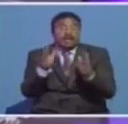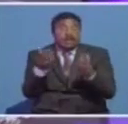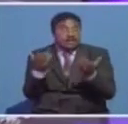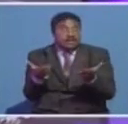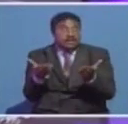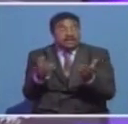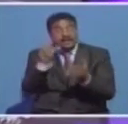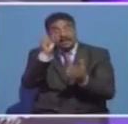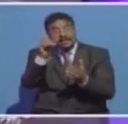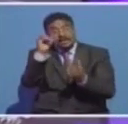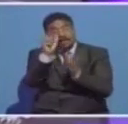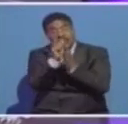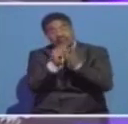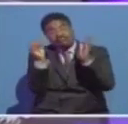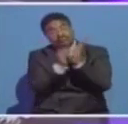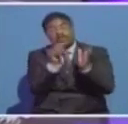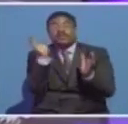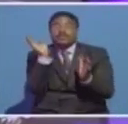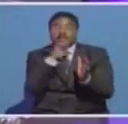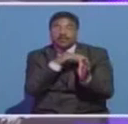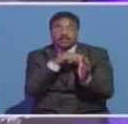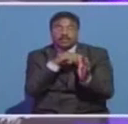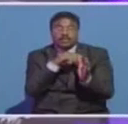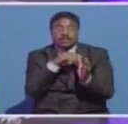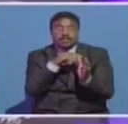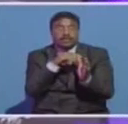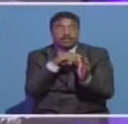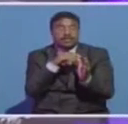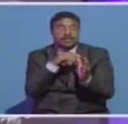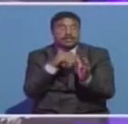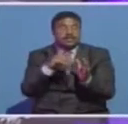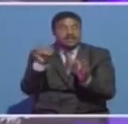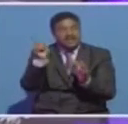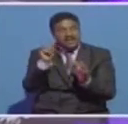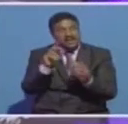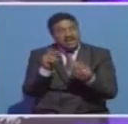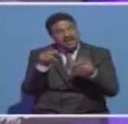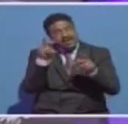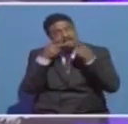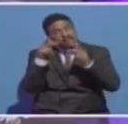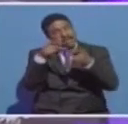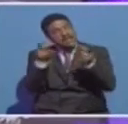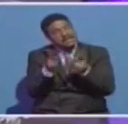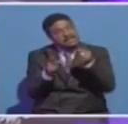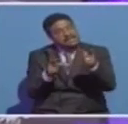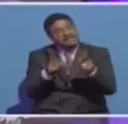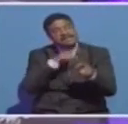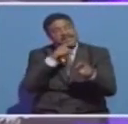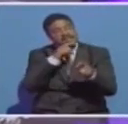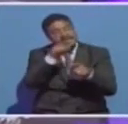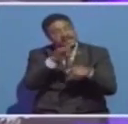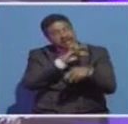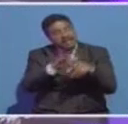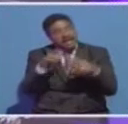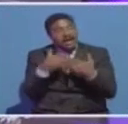public bins. Even where we do have the public bins, are they being emptied, you know, regularly, so